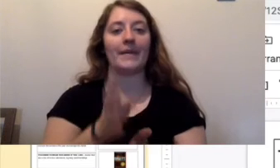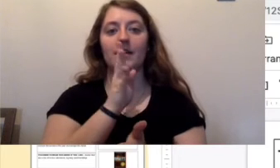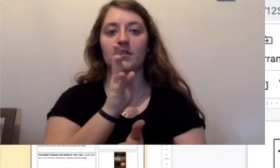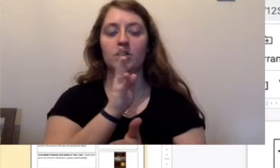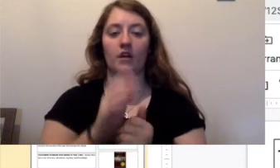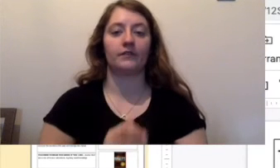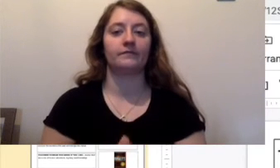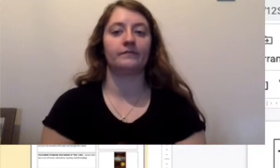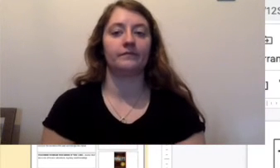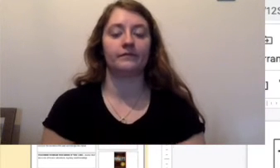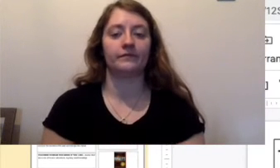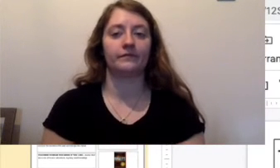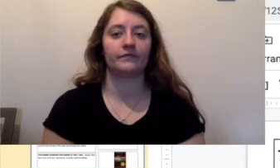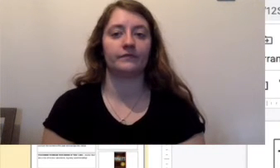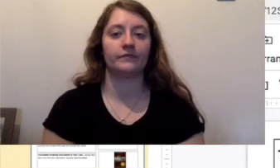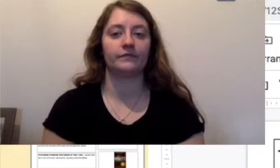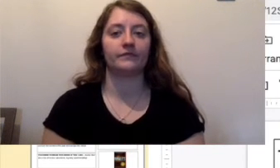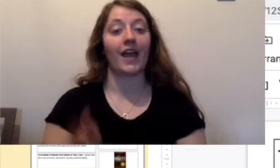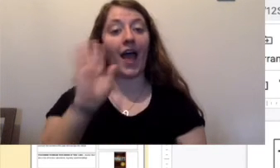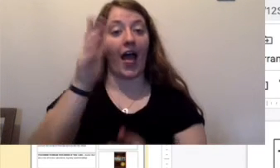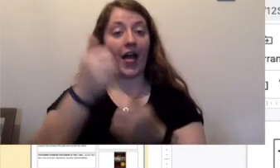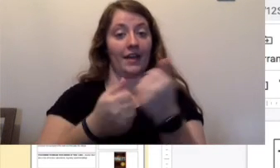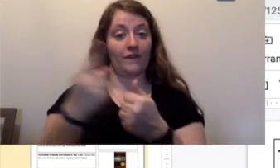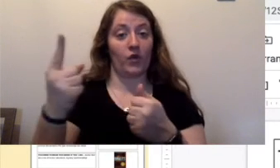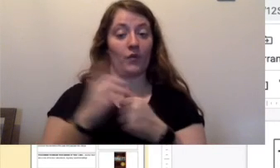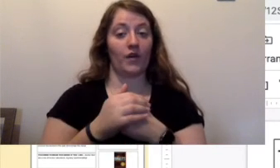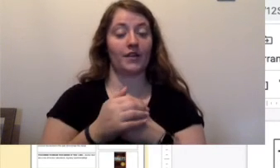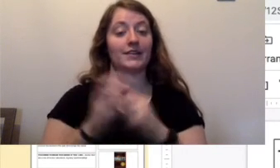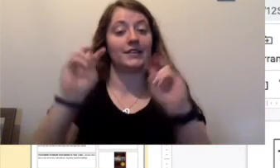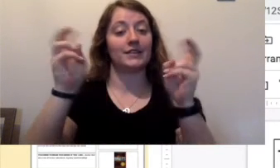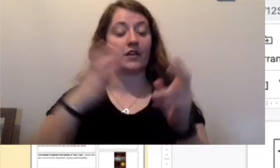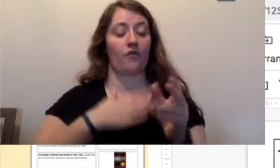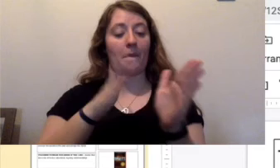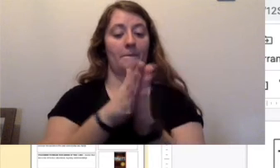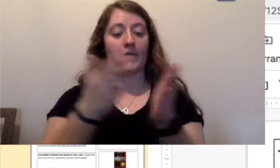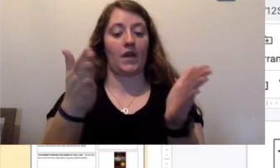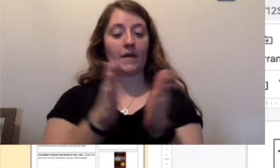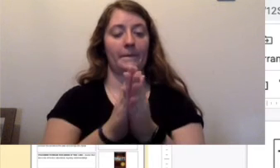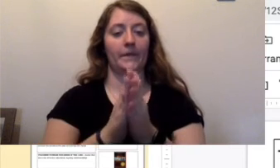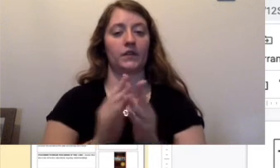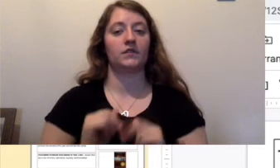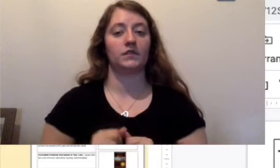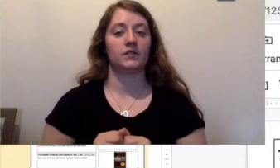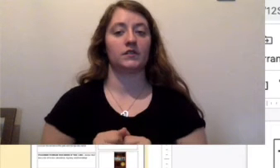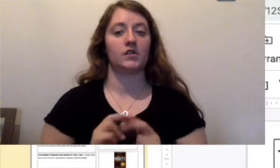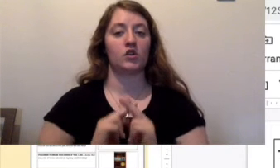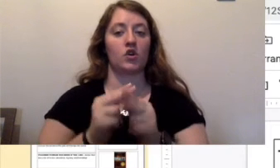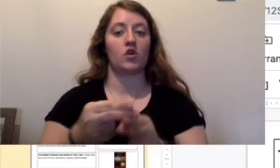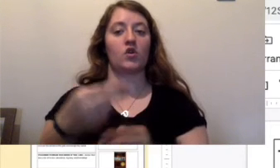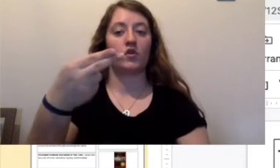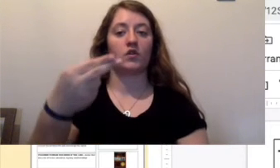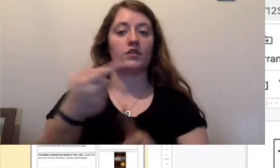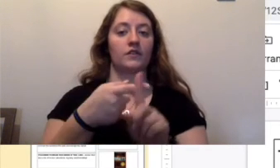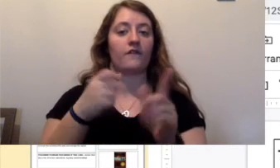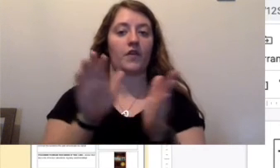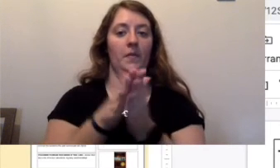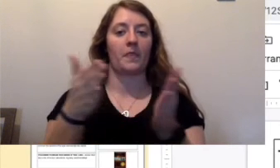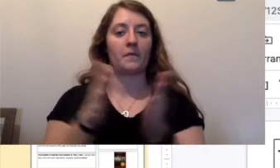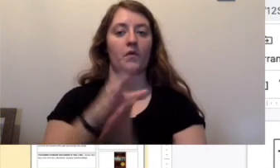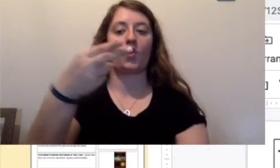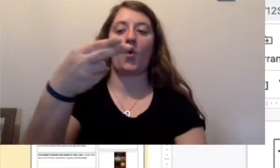you. Hi, everybody. The title of my book talk is from the book